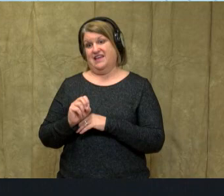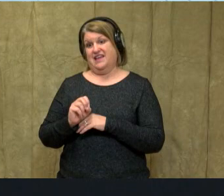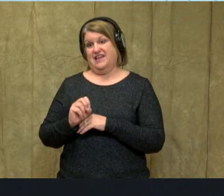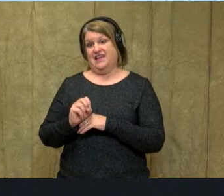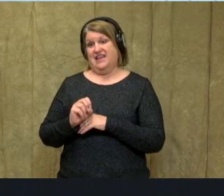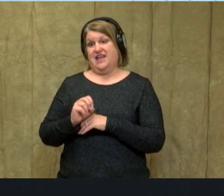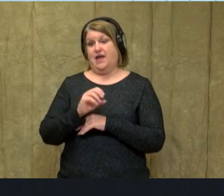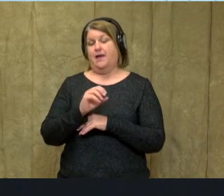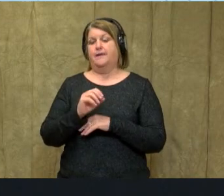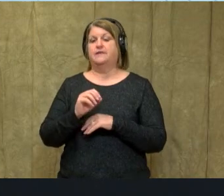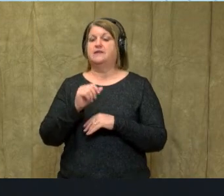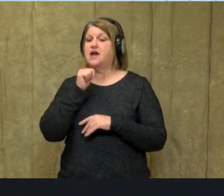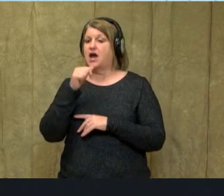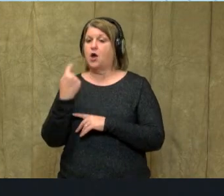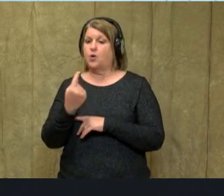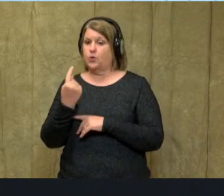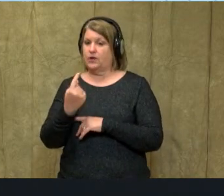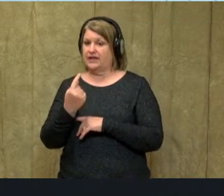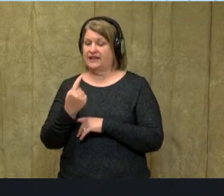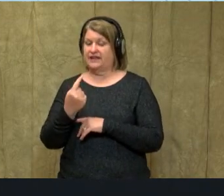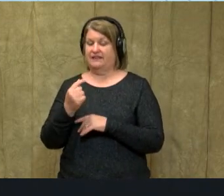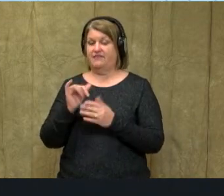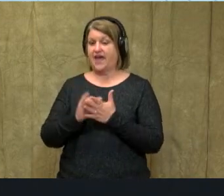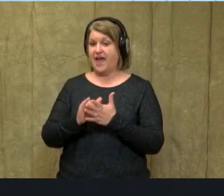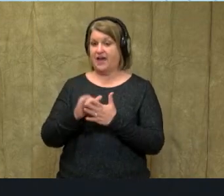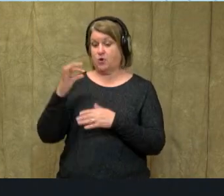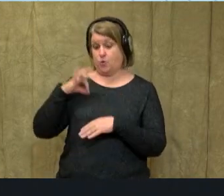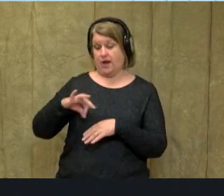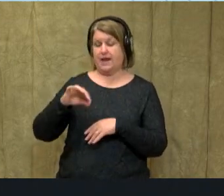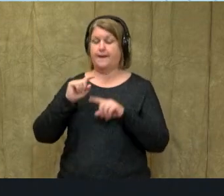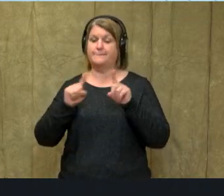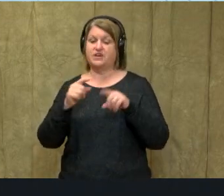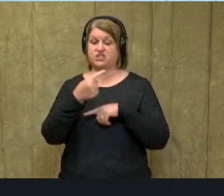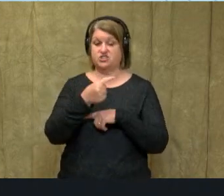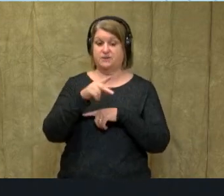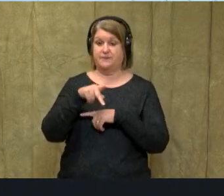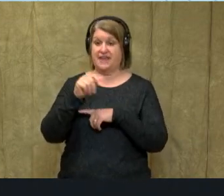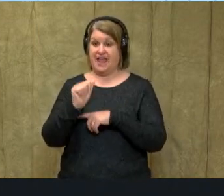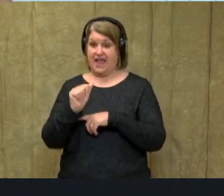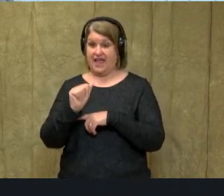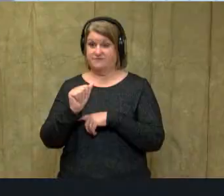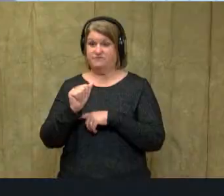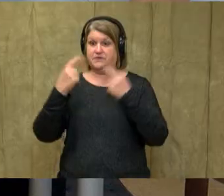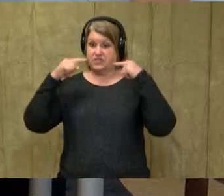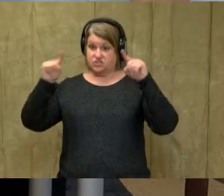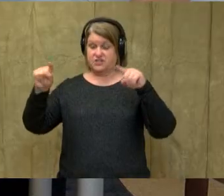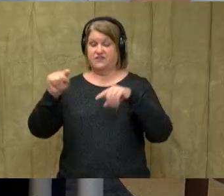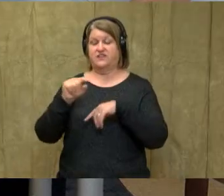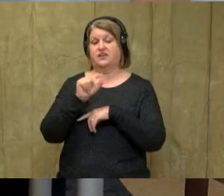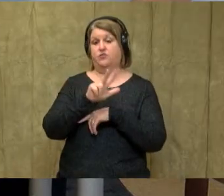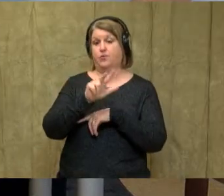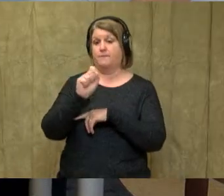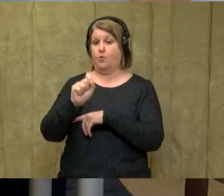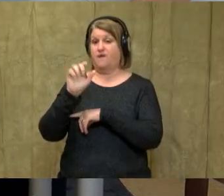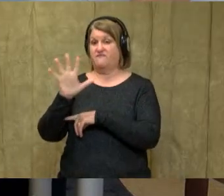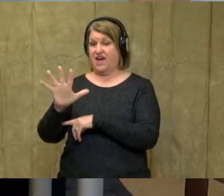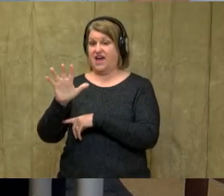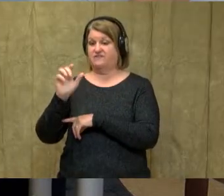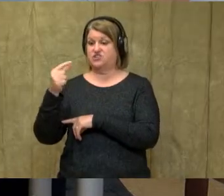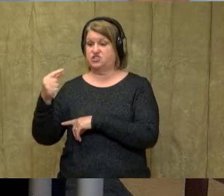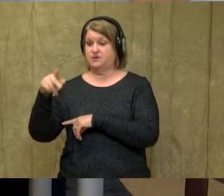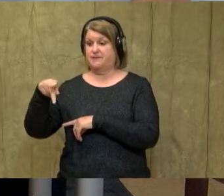the GPA. 3.5. So needing a 3.5 GPA, what does that mean, GPA? It means